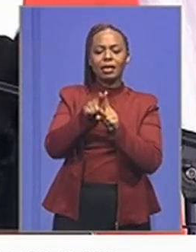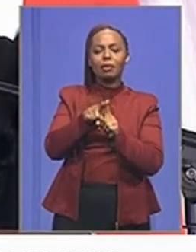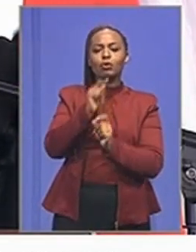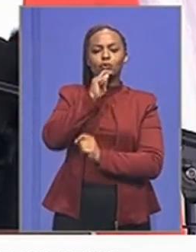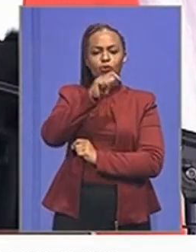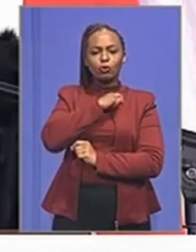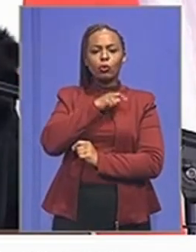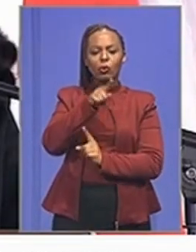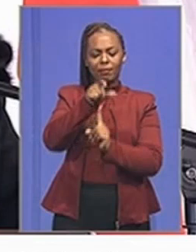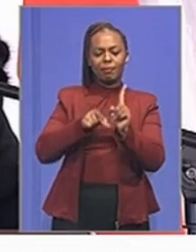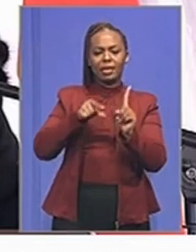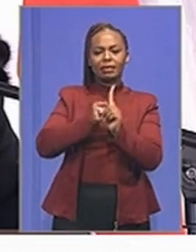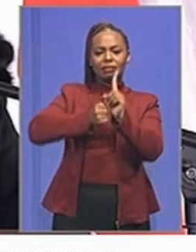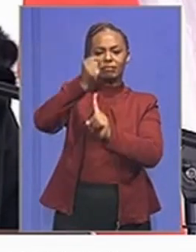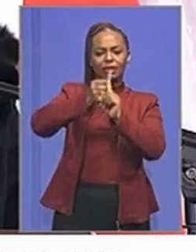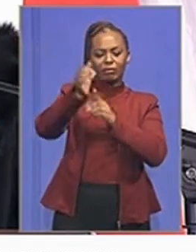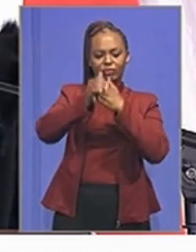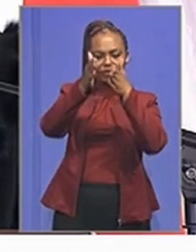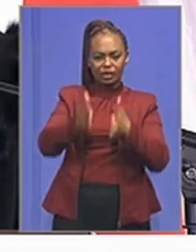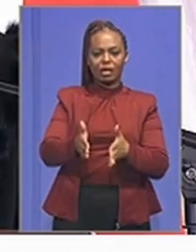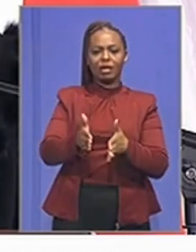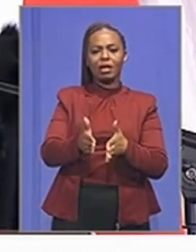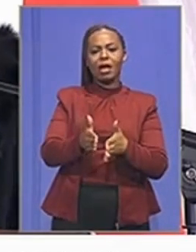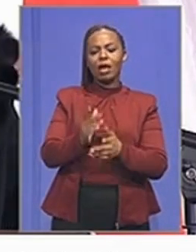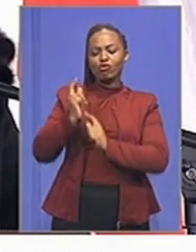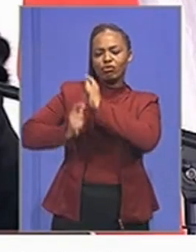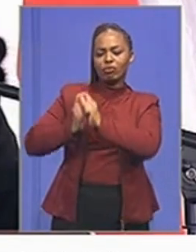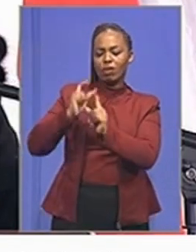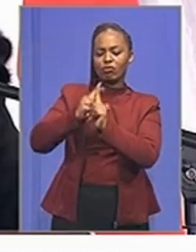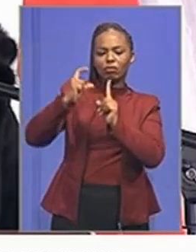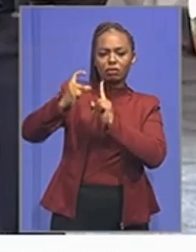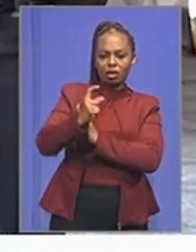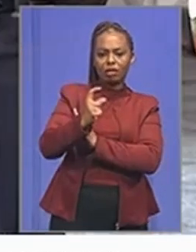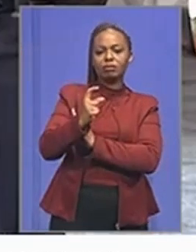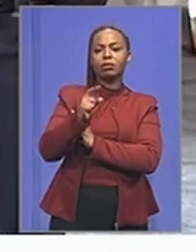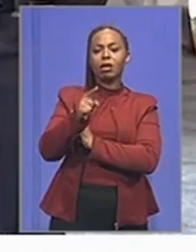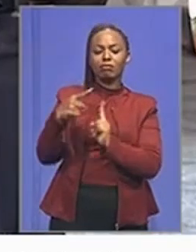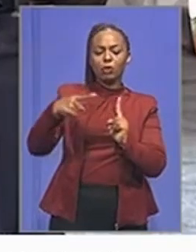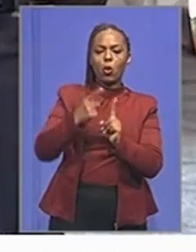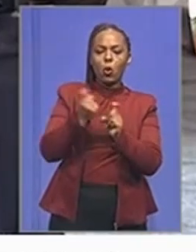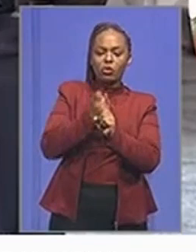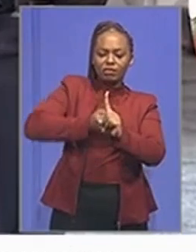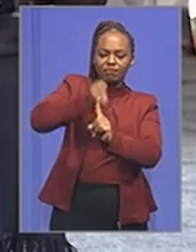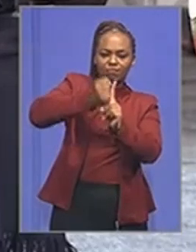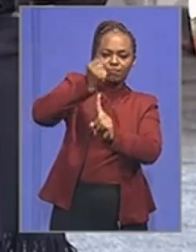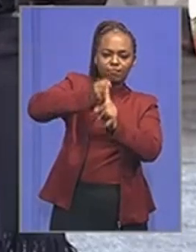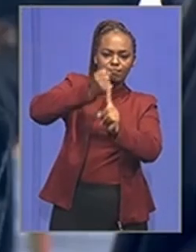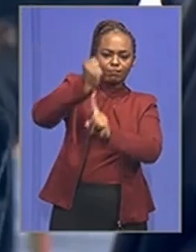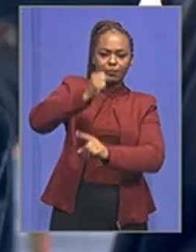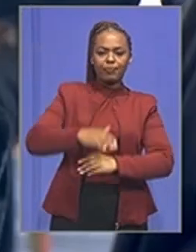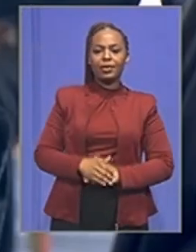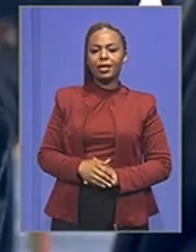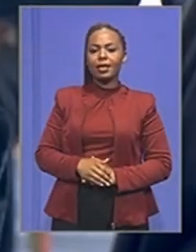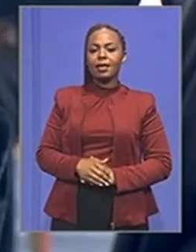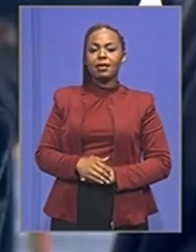and custodian of our customs, tradition and culture. Me go ba lelapa la gagwe e ntse motho yo